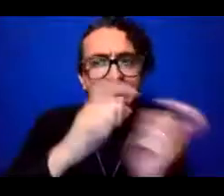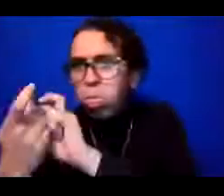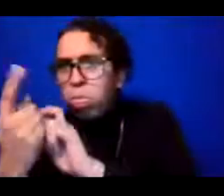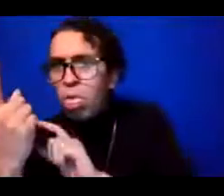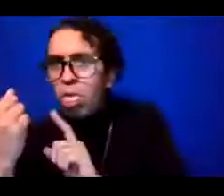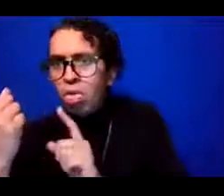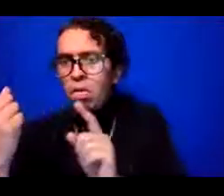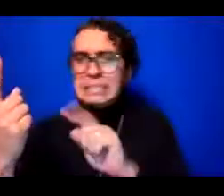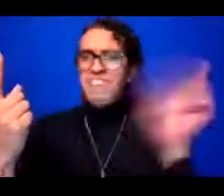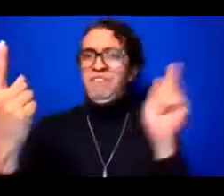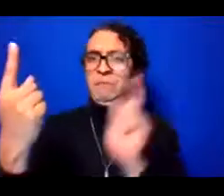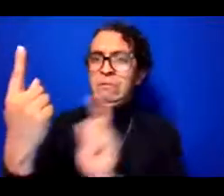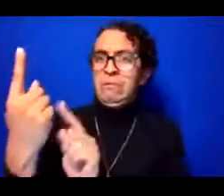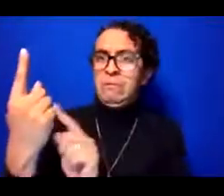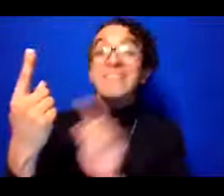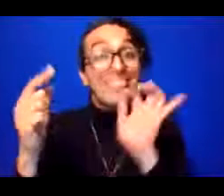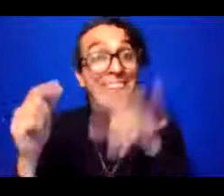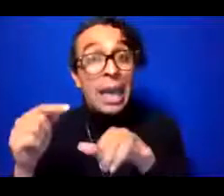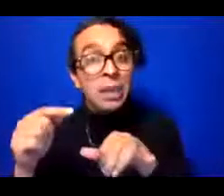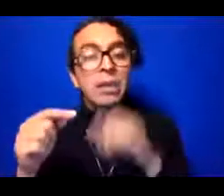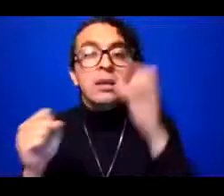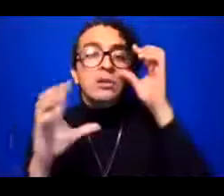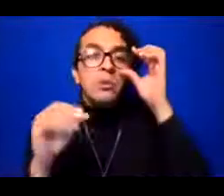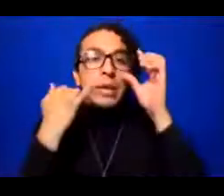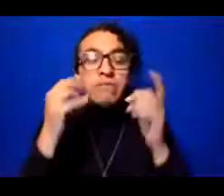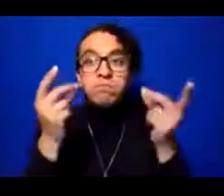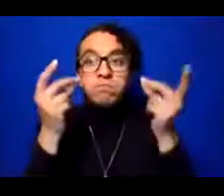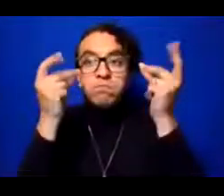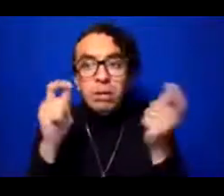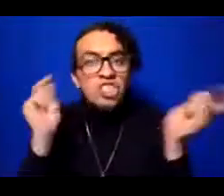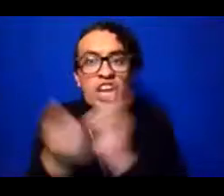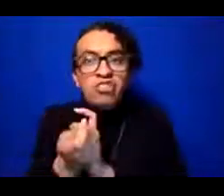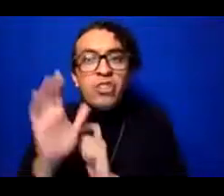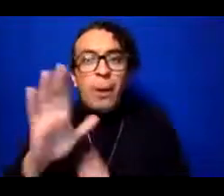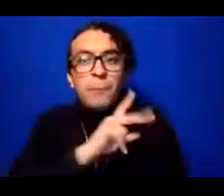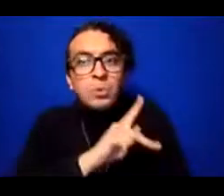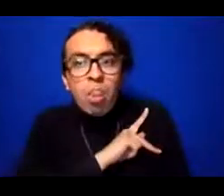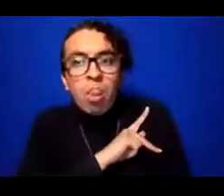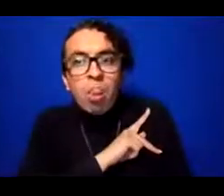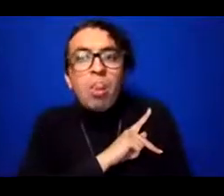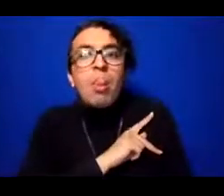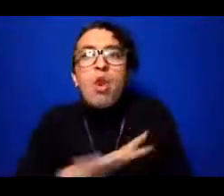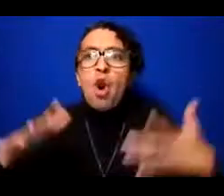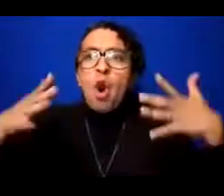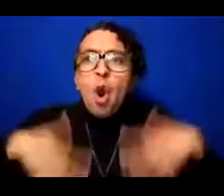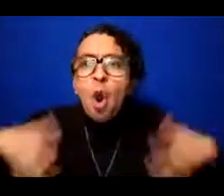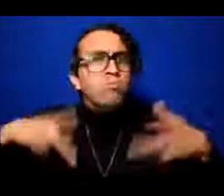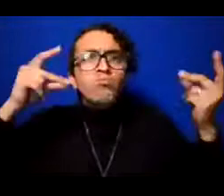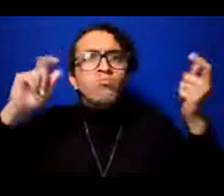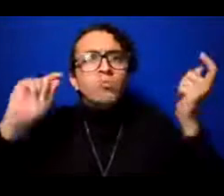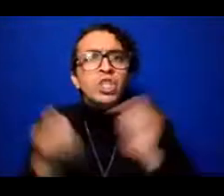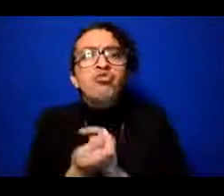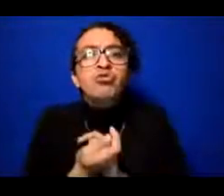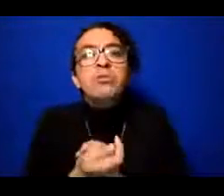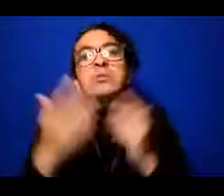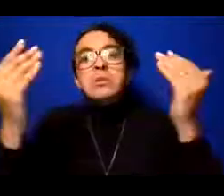want to look out for. So any abrupt changes in like personality or what they're wearing, if they